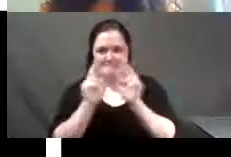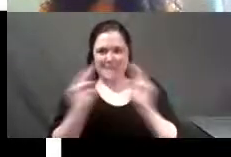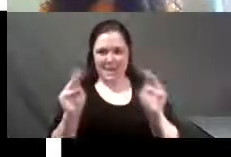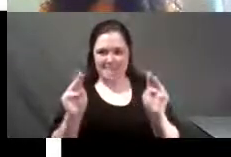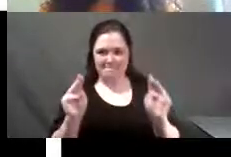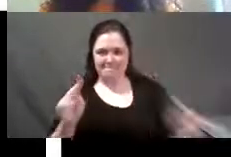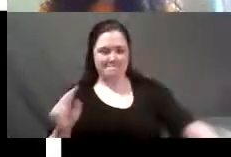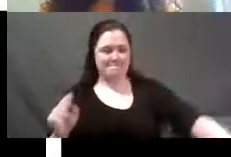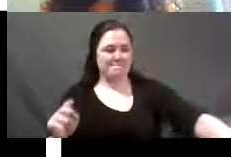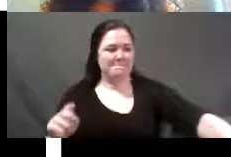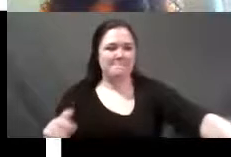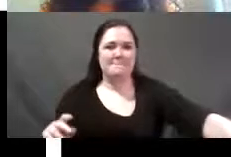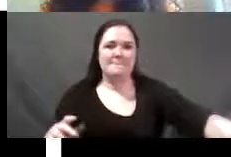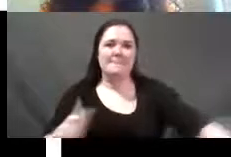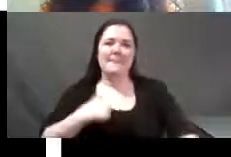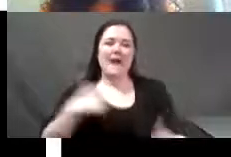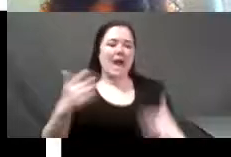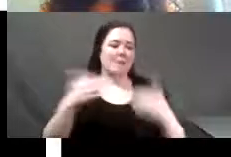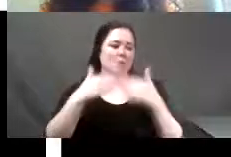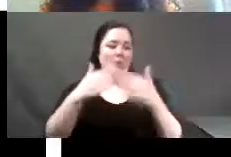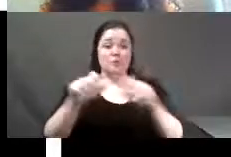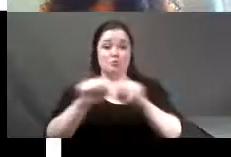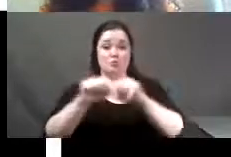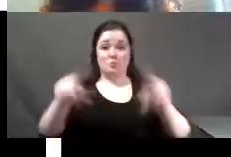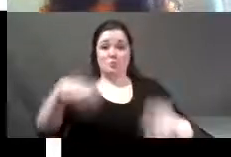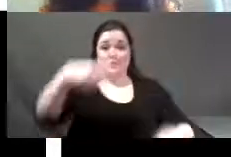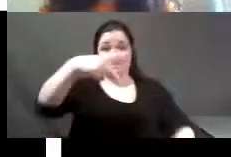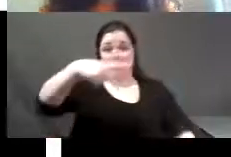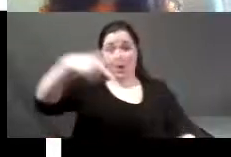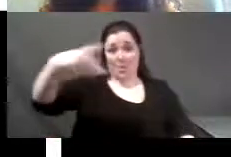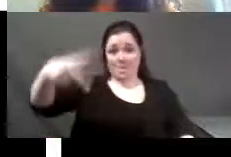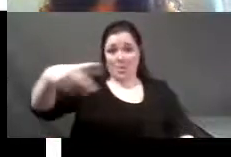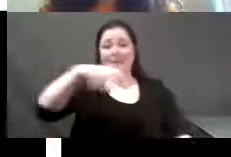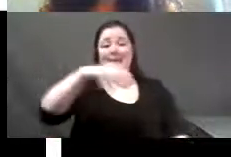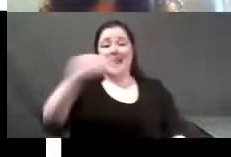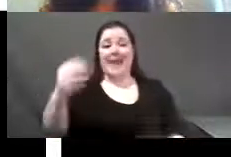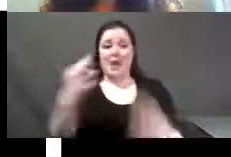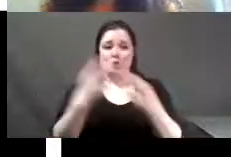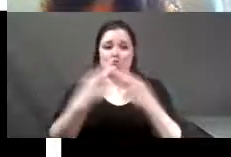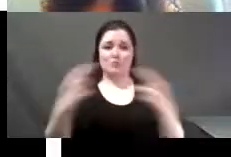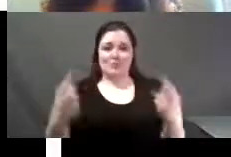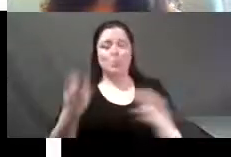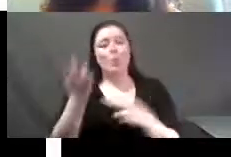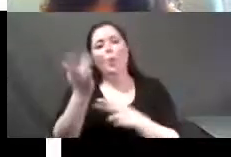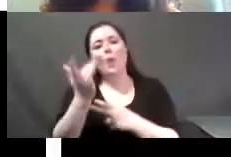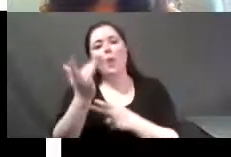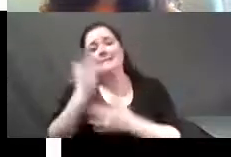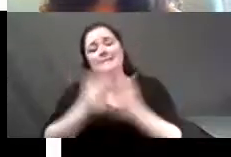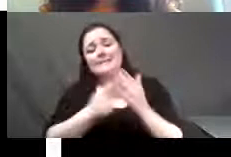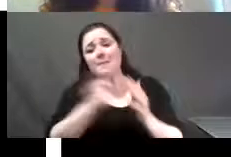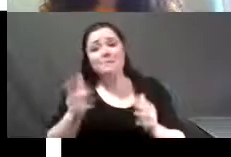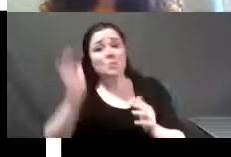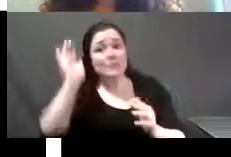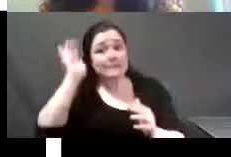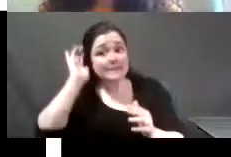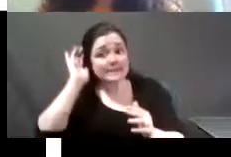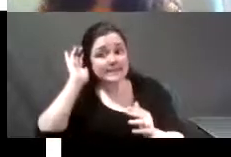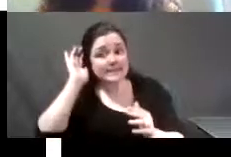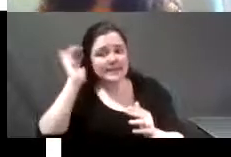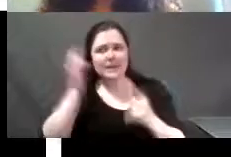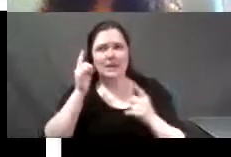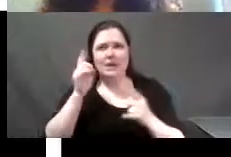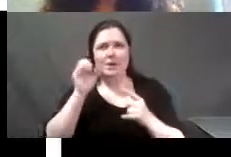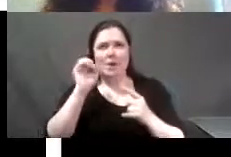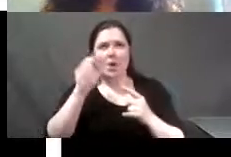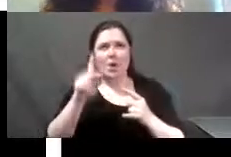I'm going to distribute this PowerPoint and resources because some of you may be listening and thinking, okay, let me